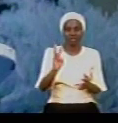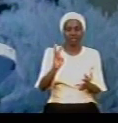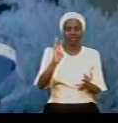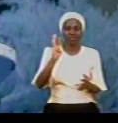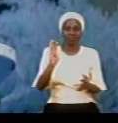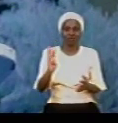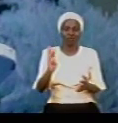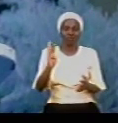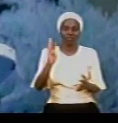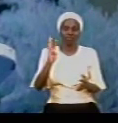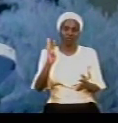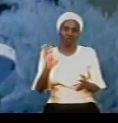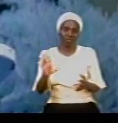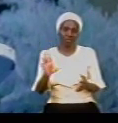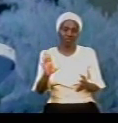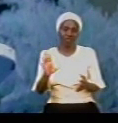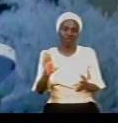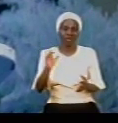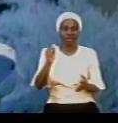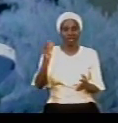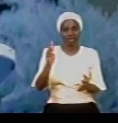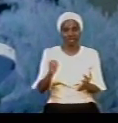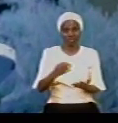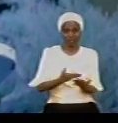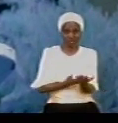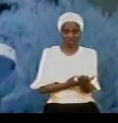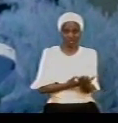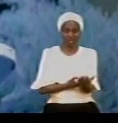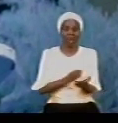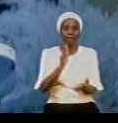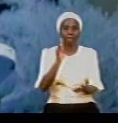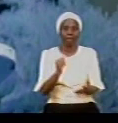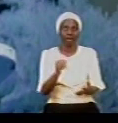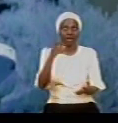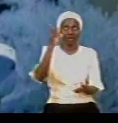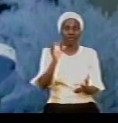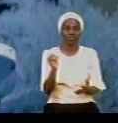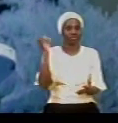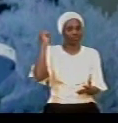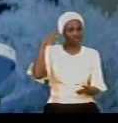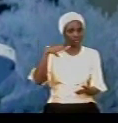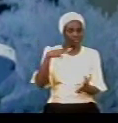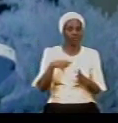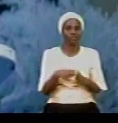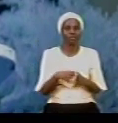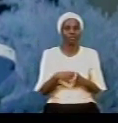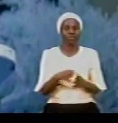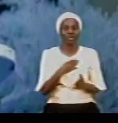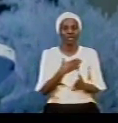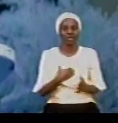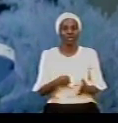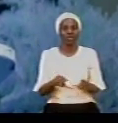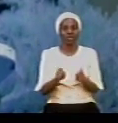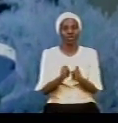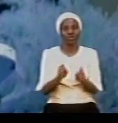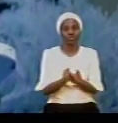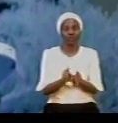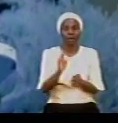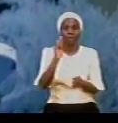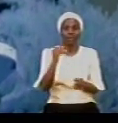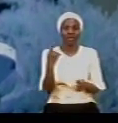Then, apart from that, by the grace of God, the